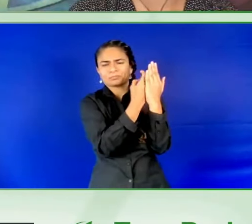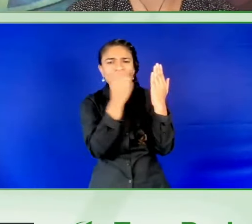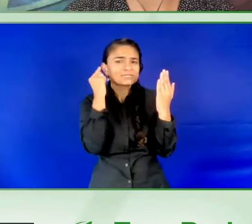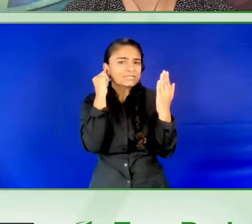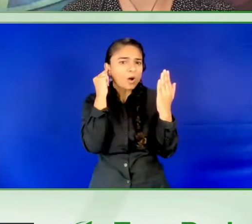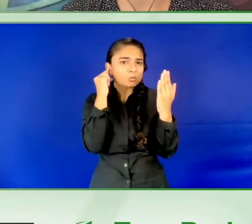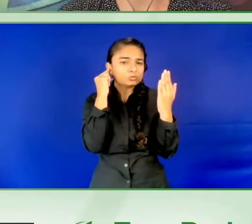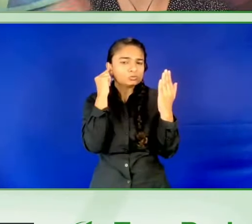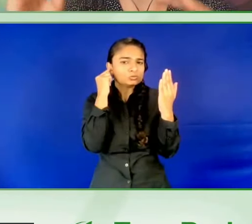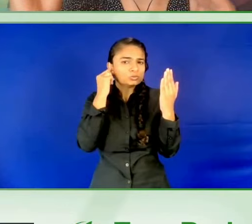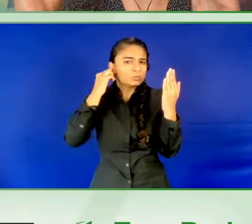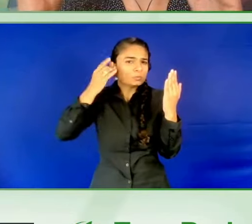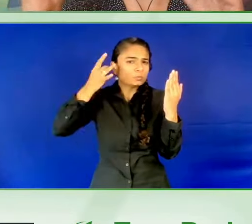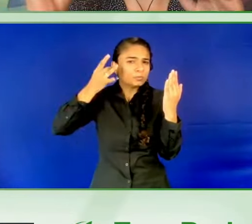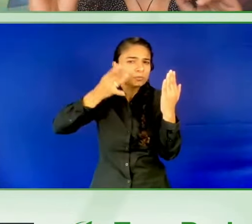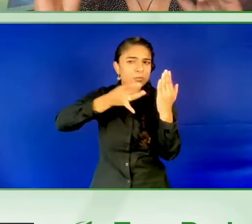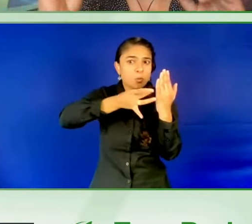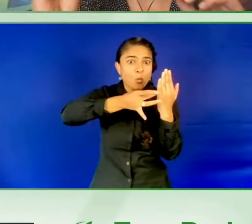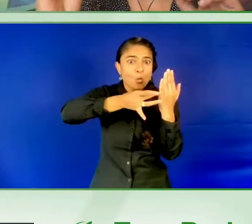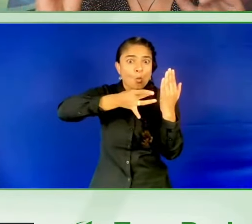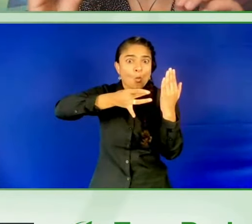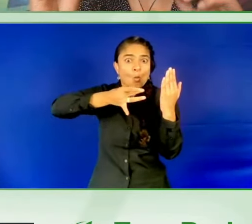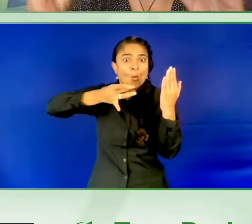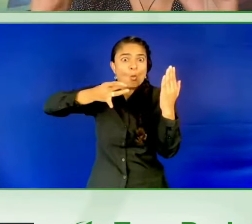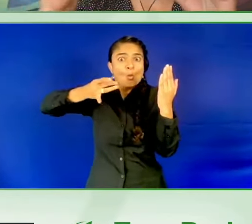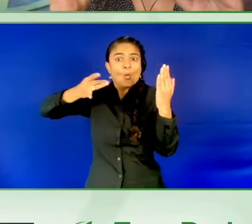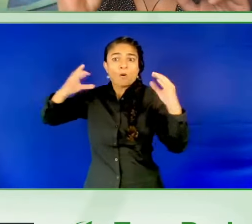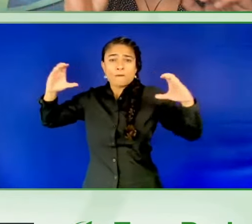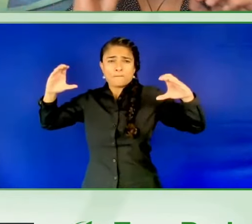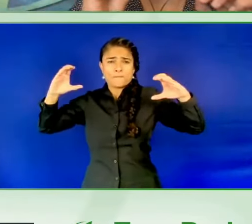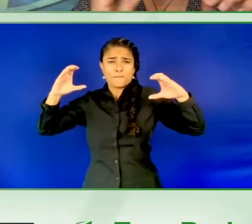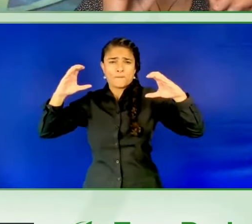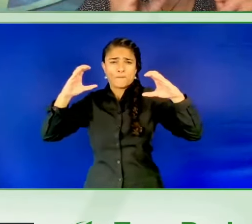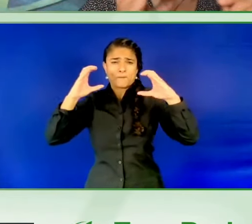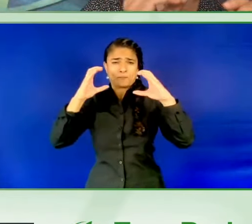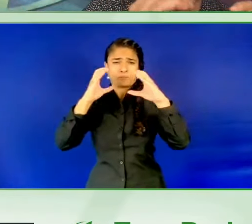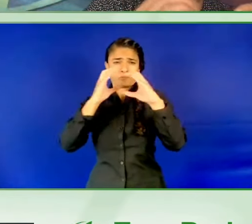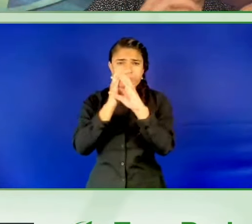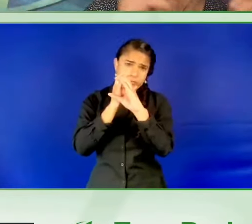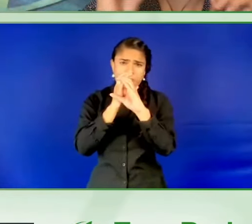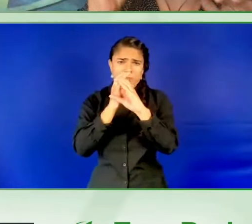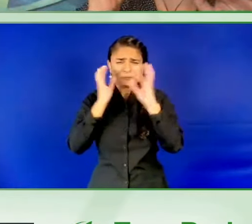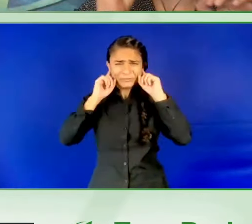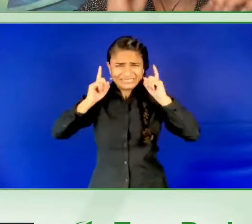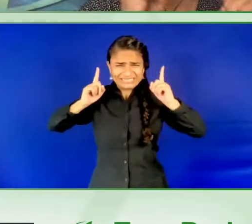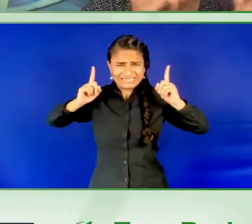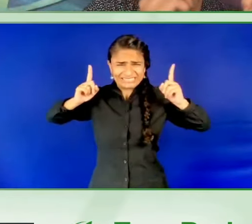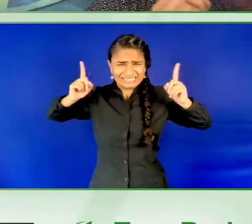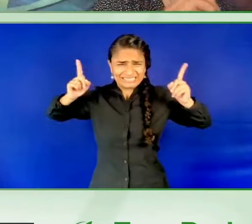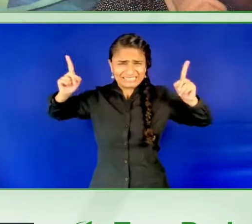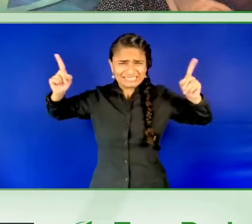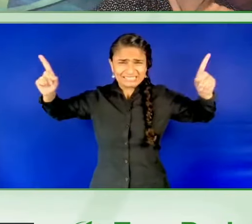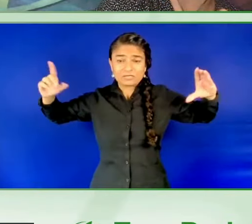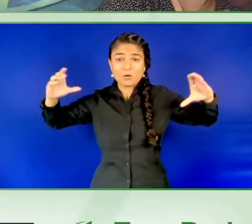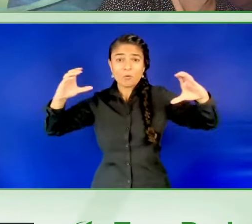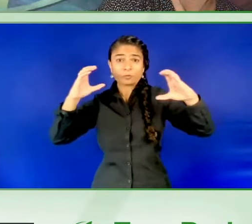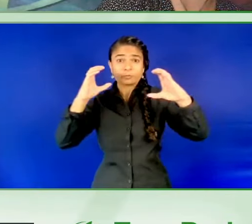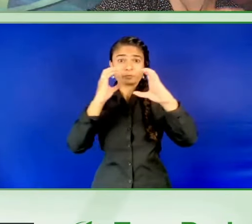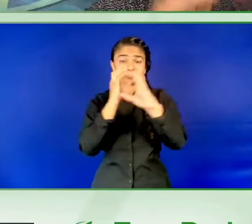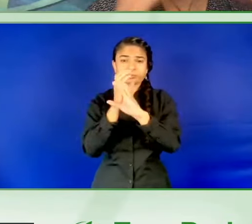the sun, the sound also start to go down and down and down, and pitch was very